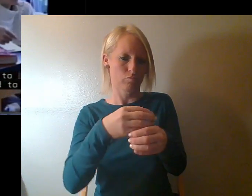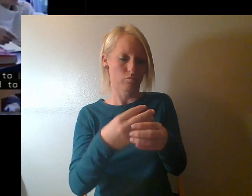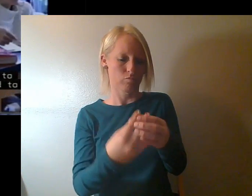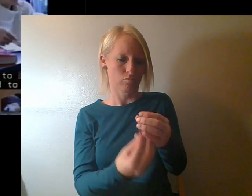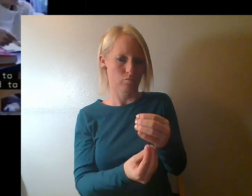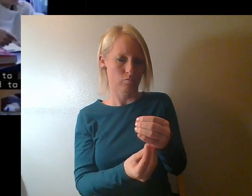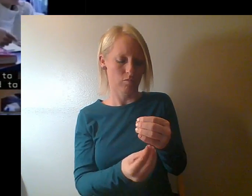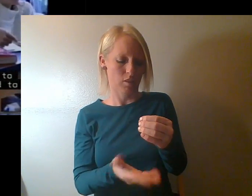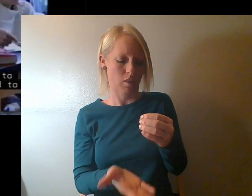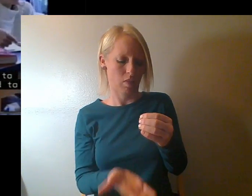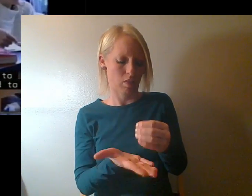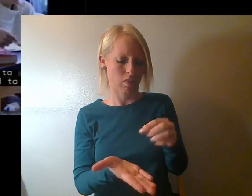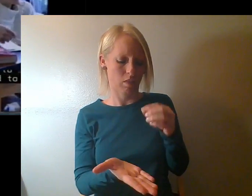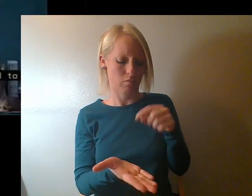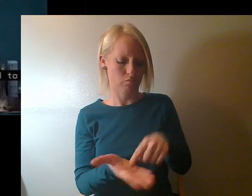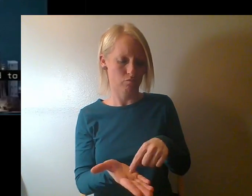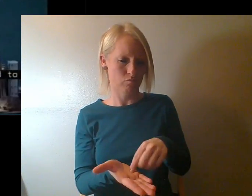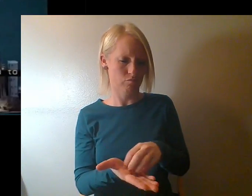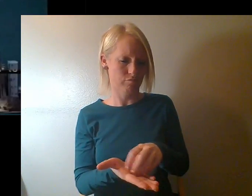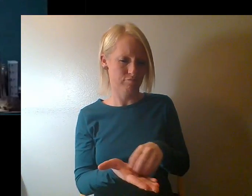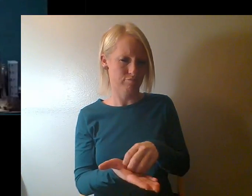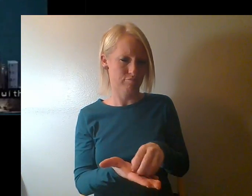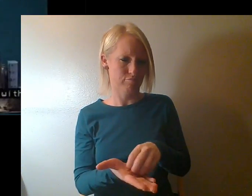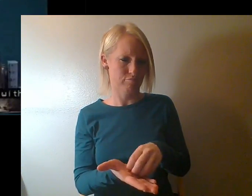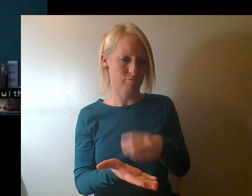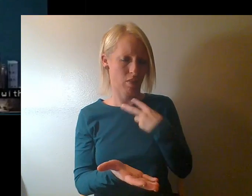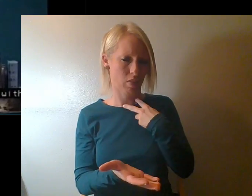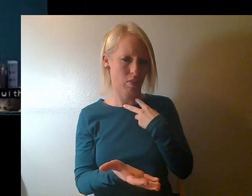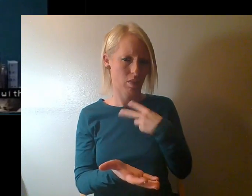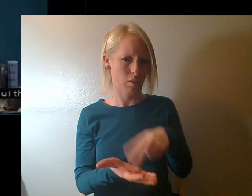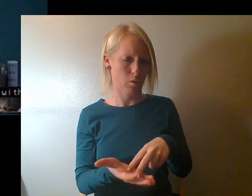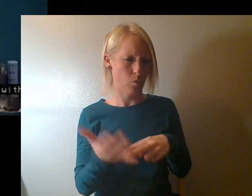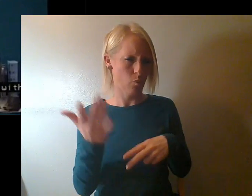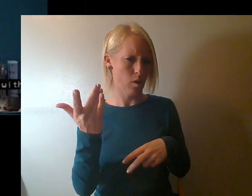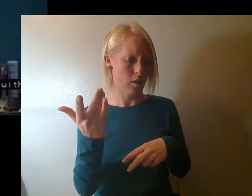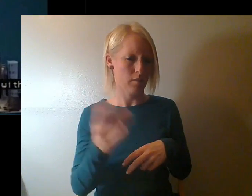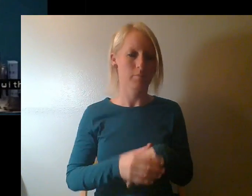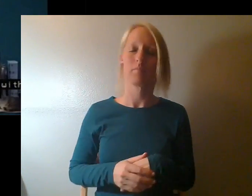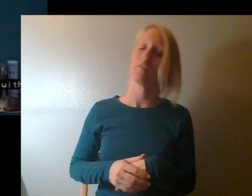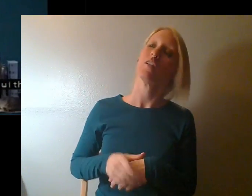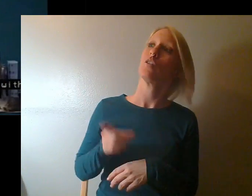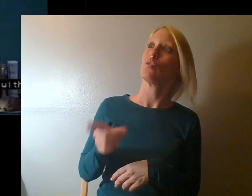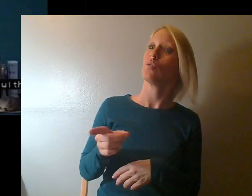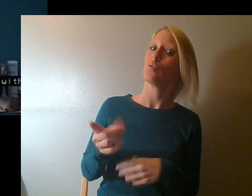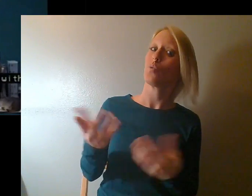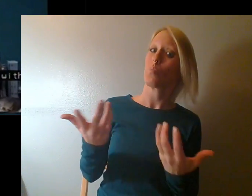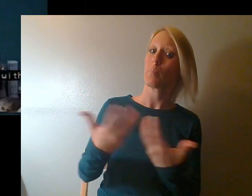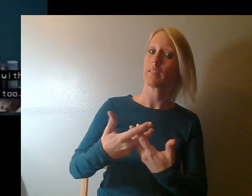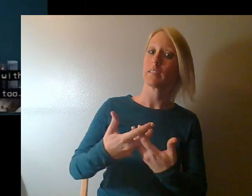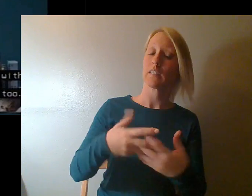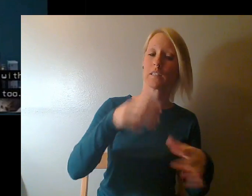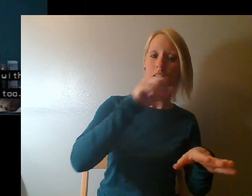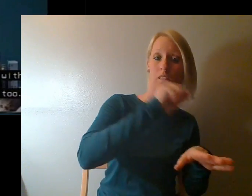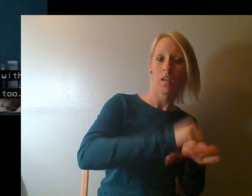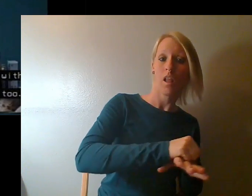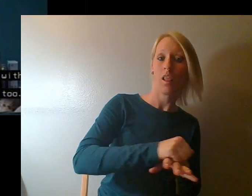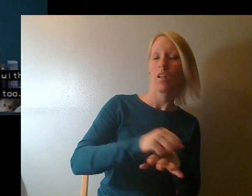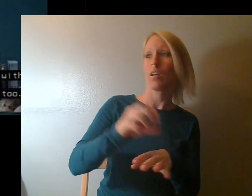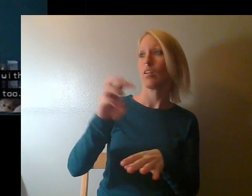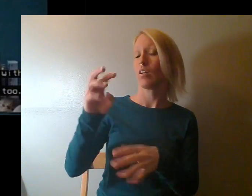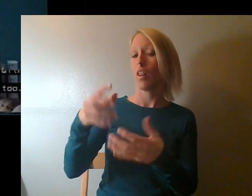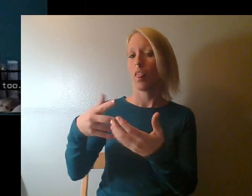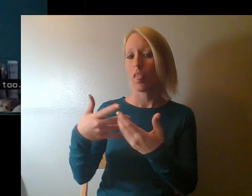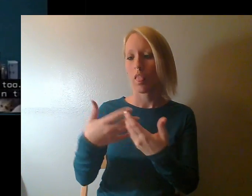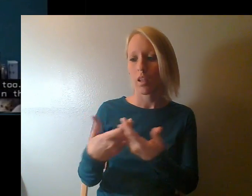naturally? Okay. It's different. When you're mixing a solid with a liquid, it's a different process that has to occur too.